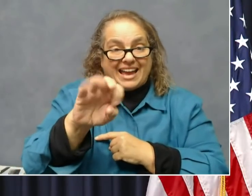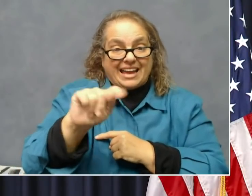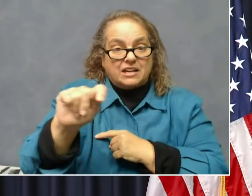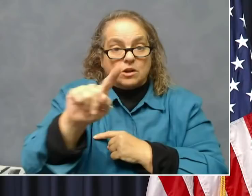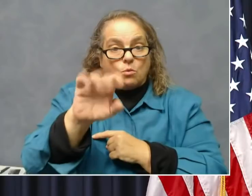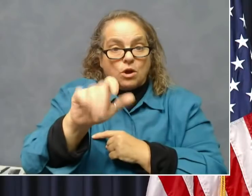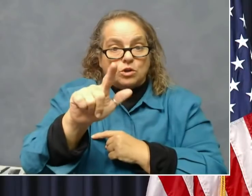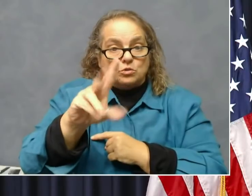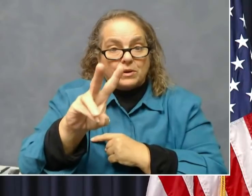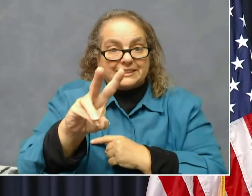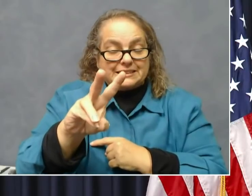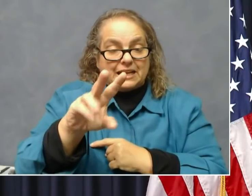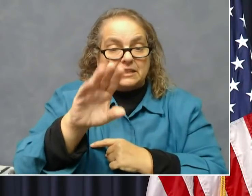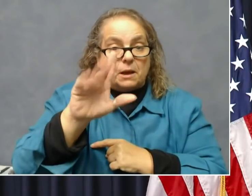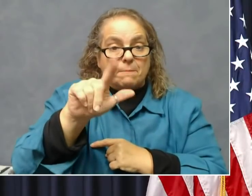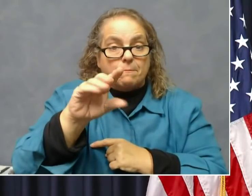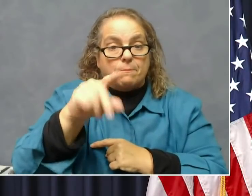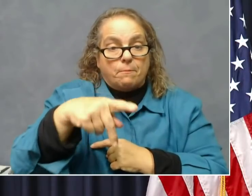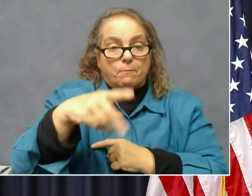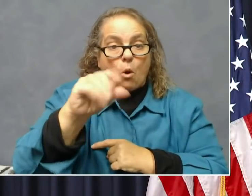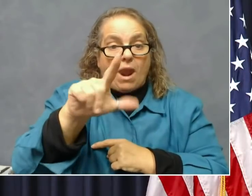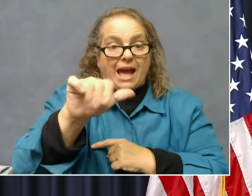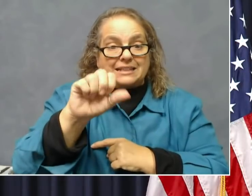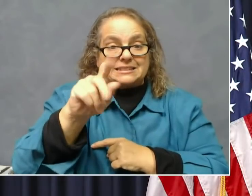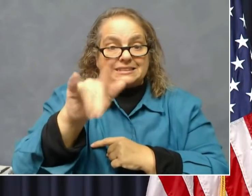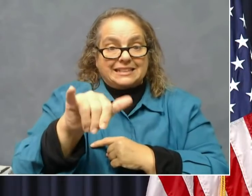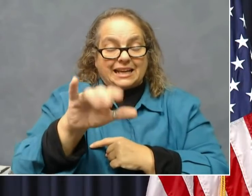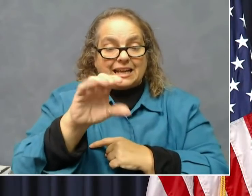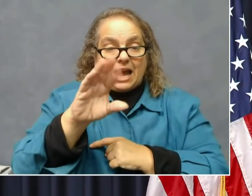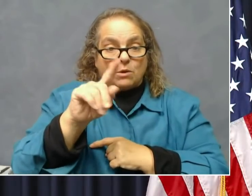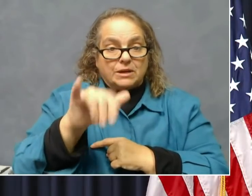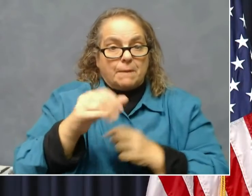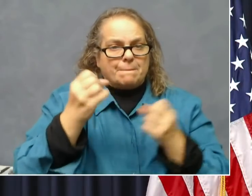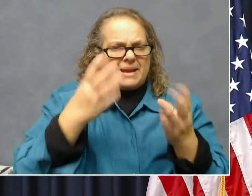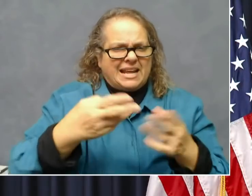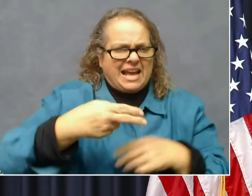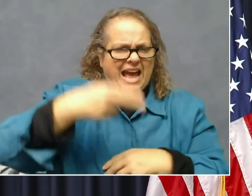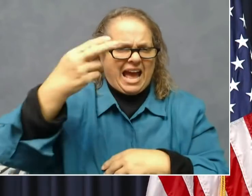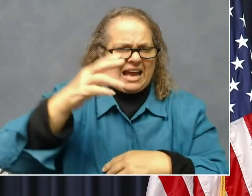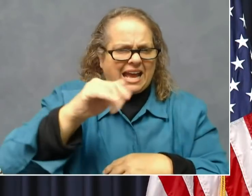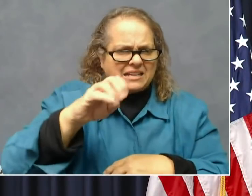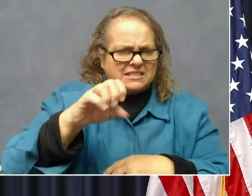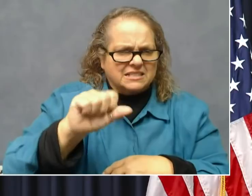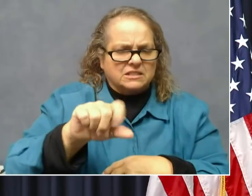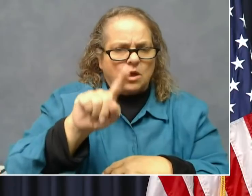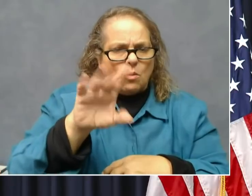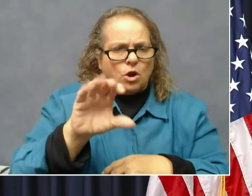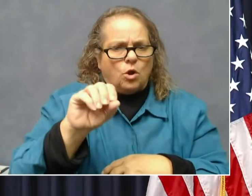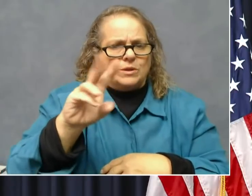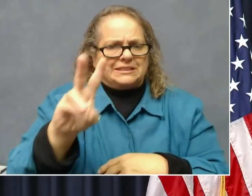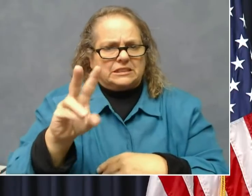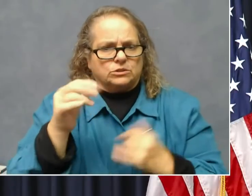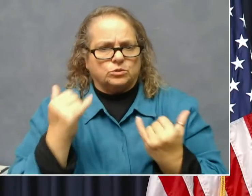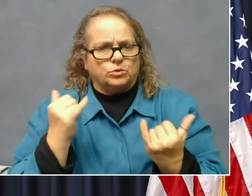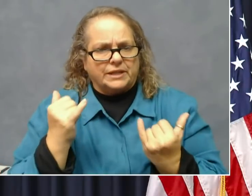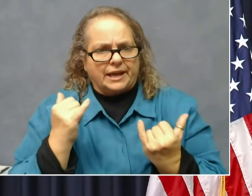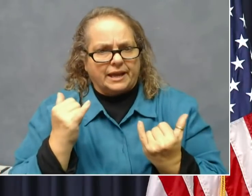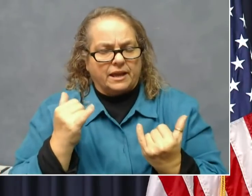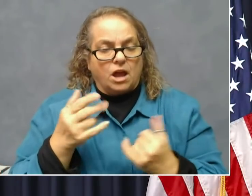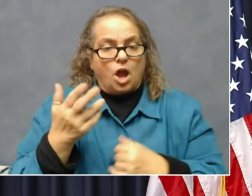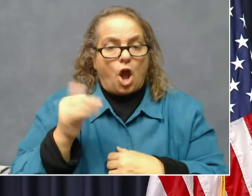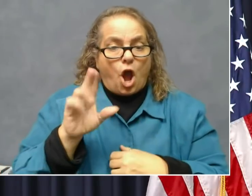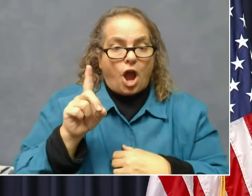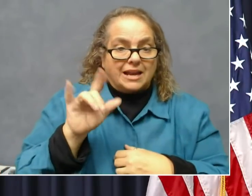126. Pulaski County, multiple days of high cases, 106 today. Hardin,